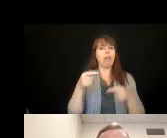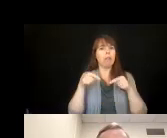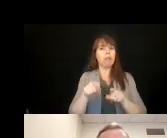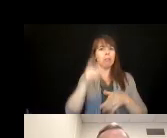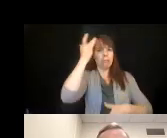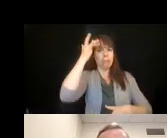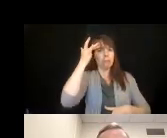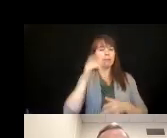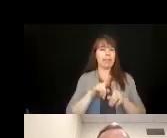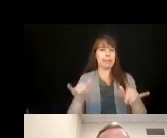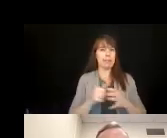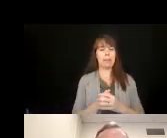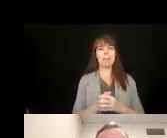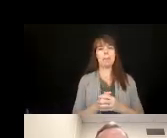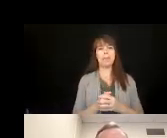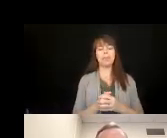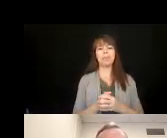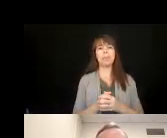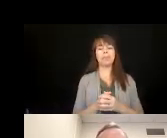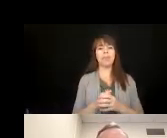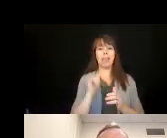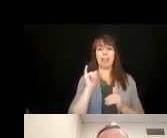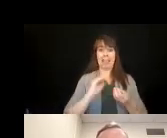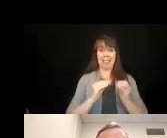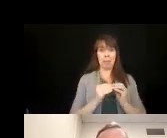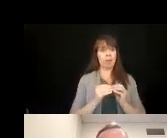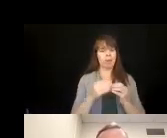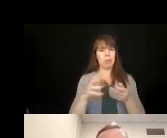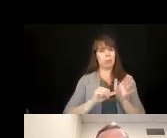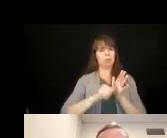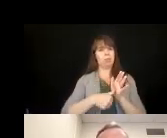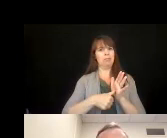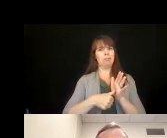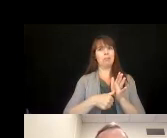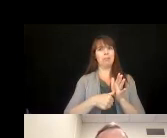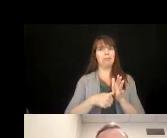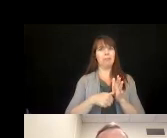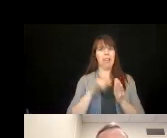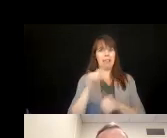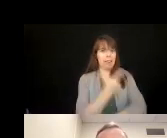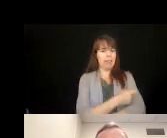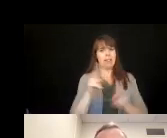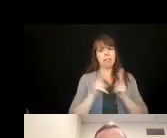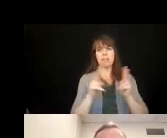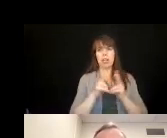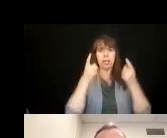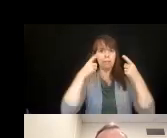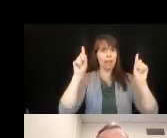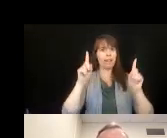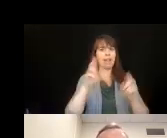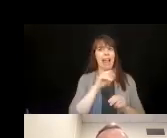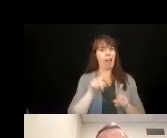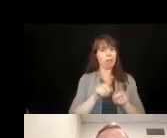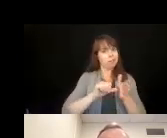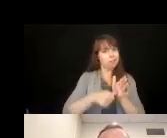conditions. Again, these data highlight the effectiveness of our vaccines and underscore the importance of our